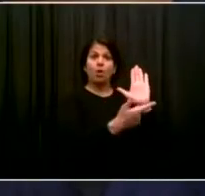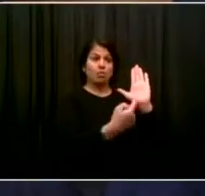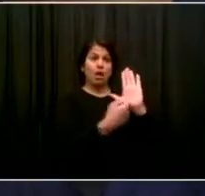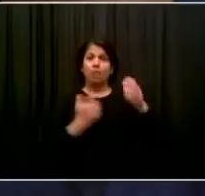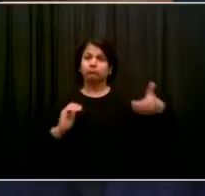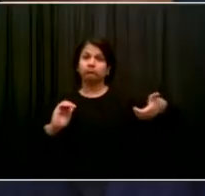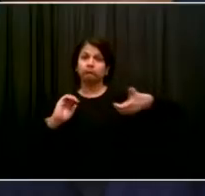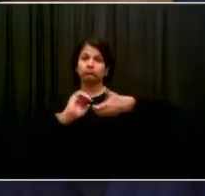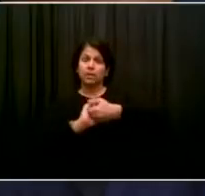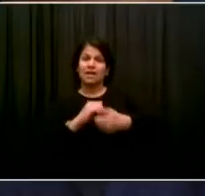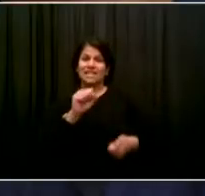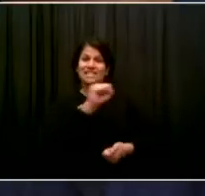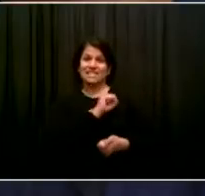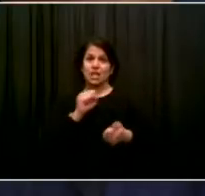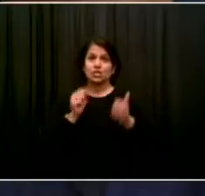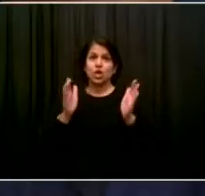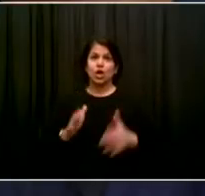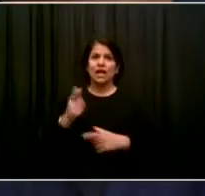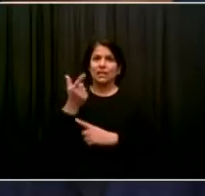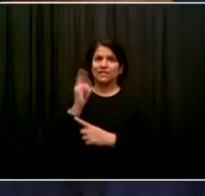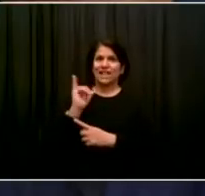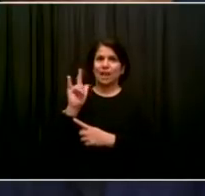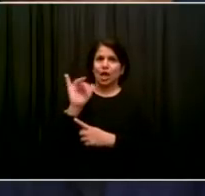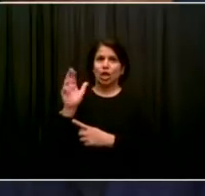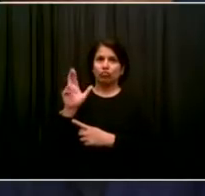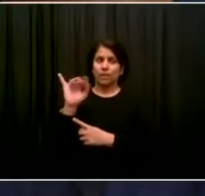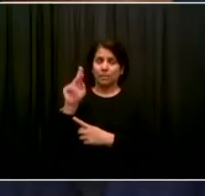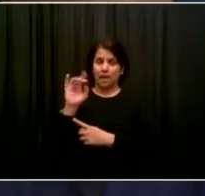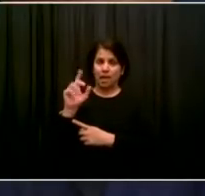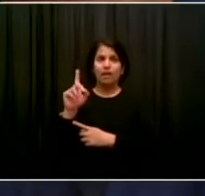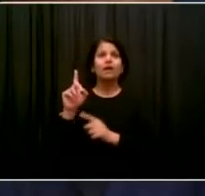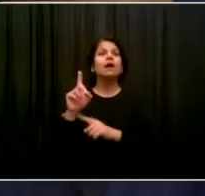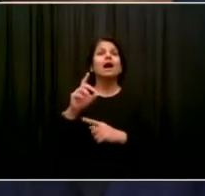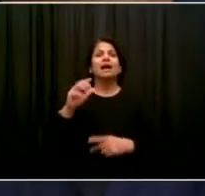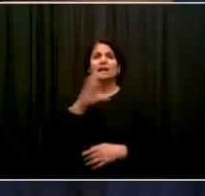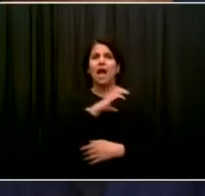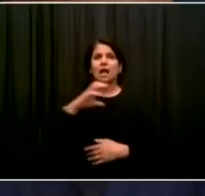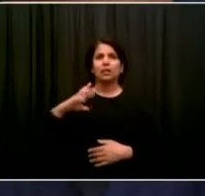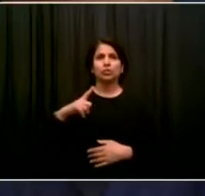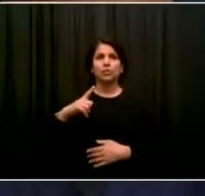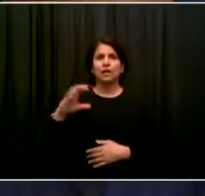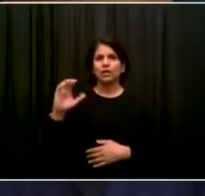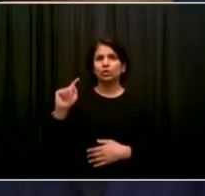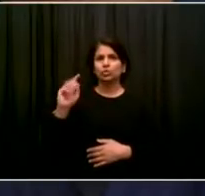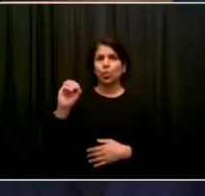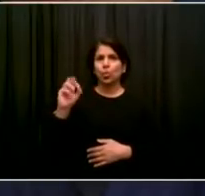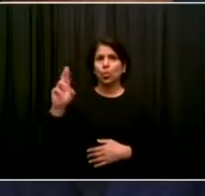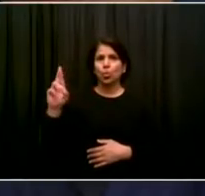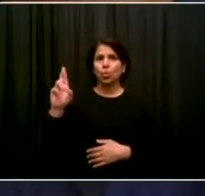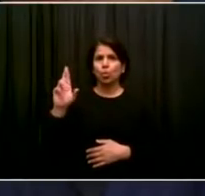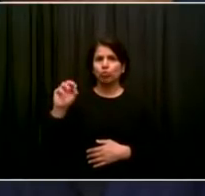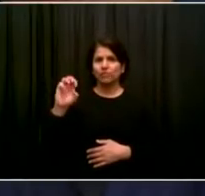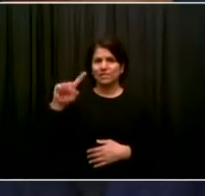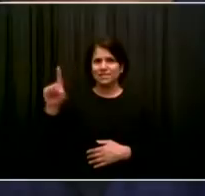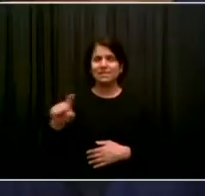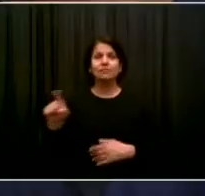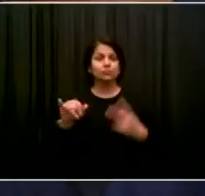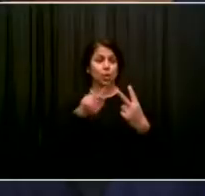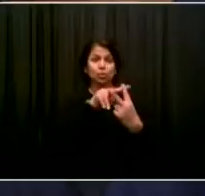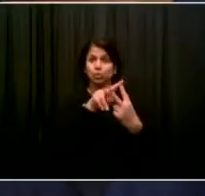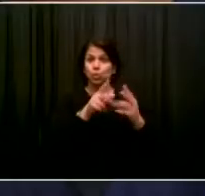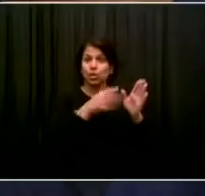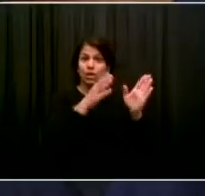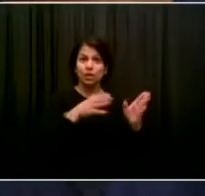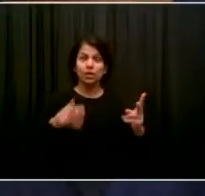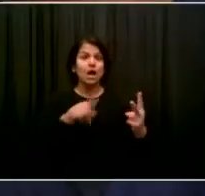good friend Congressman Torres is to really zero in on how do we use technology to identify